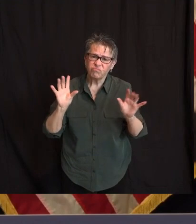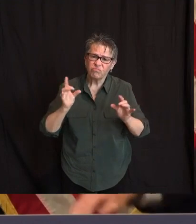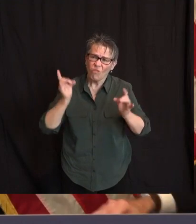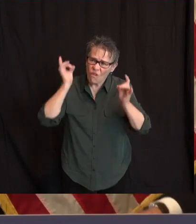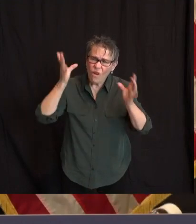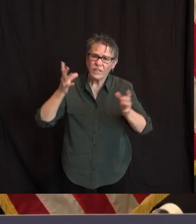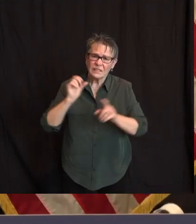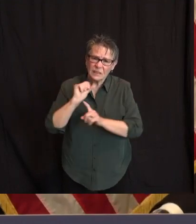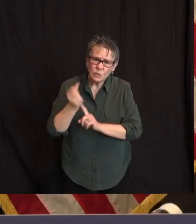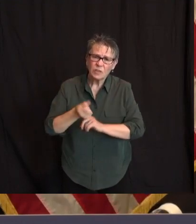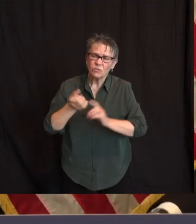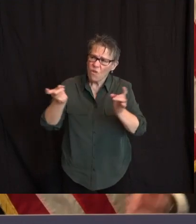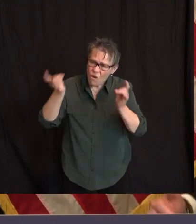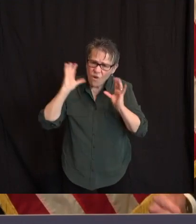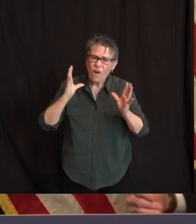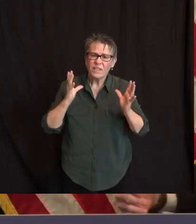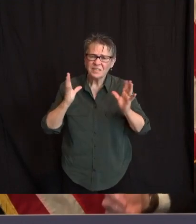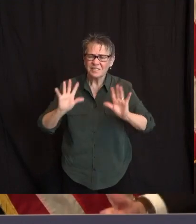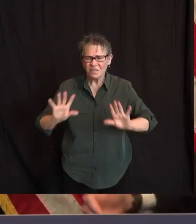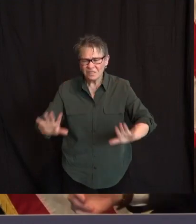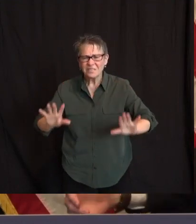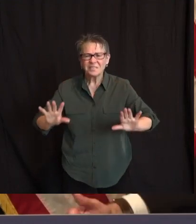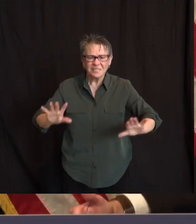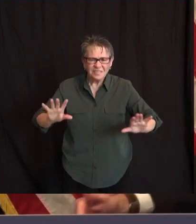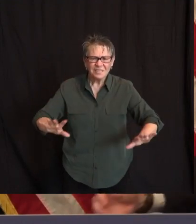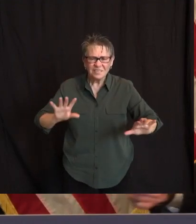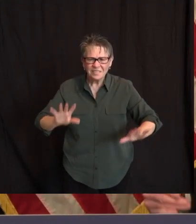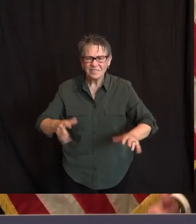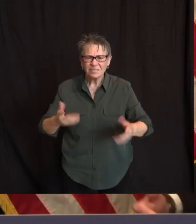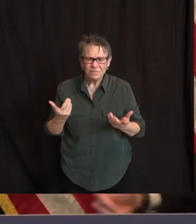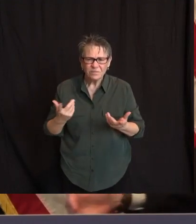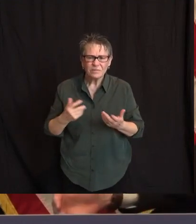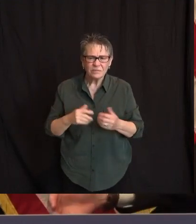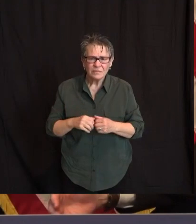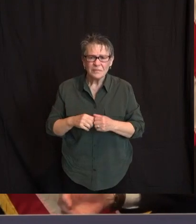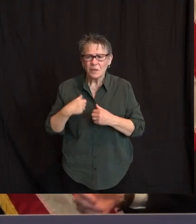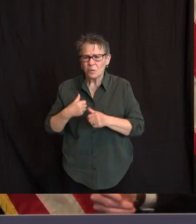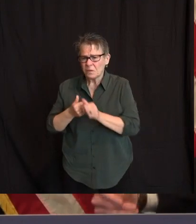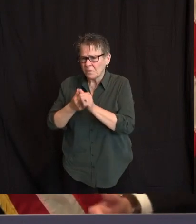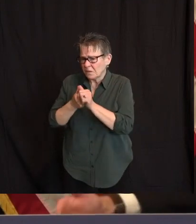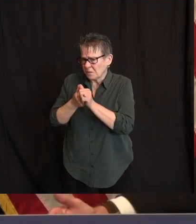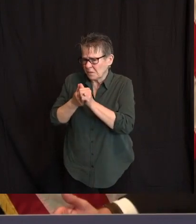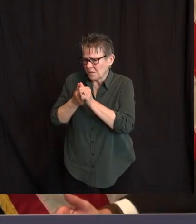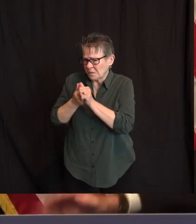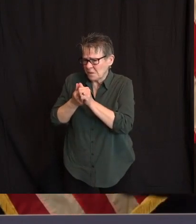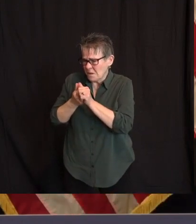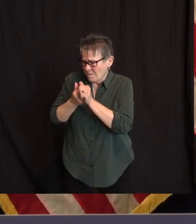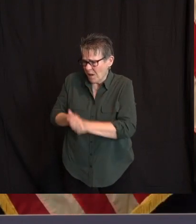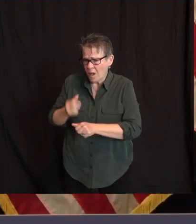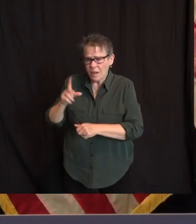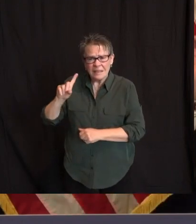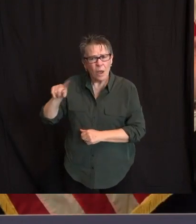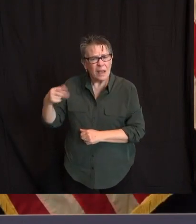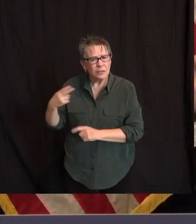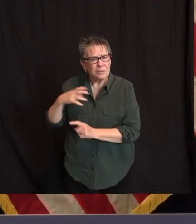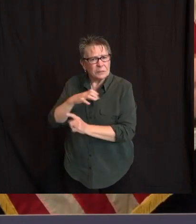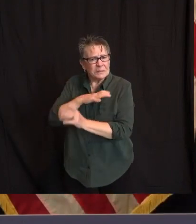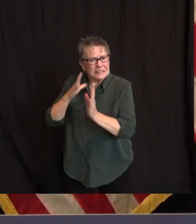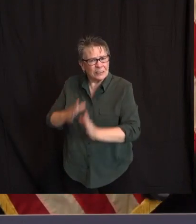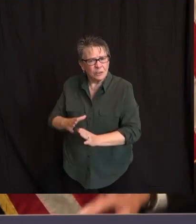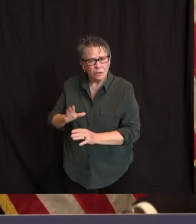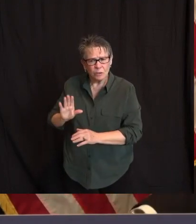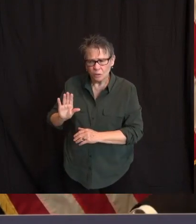directions from the woman to my right, have social distancing guidelines that can work with polling stations. That would be a really